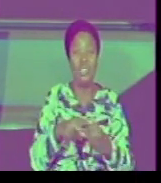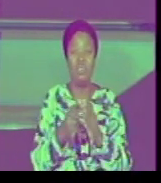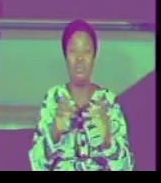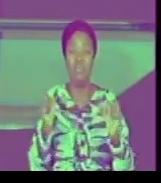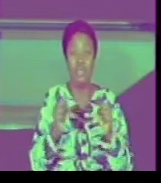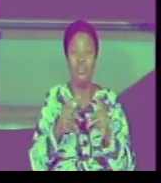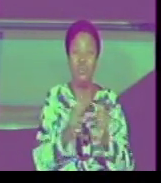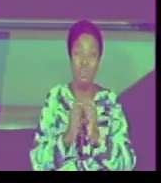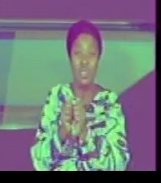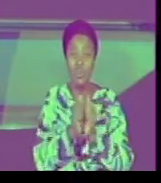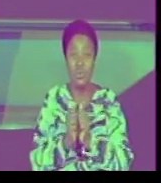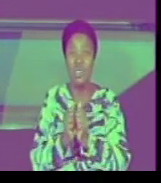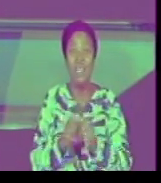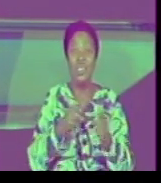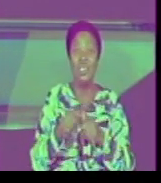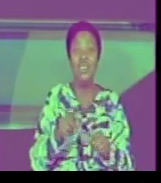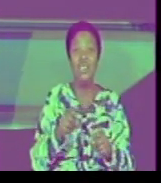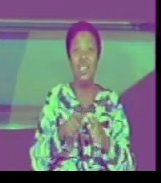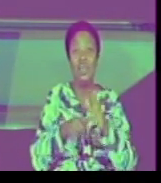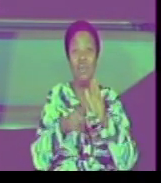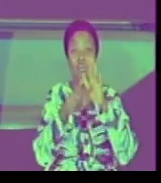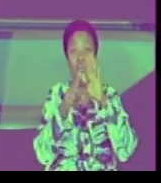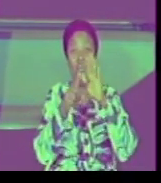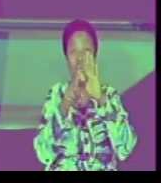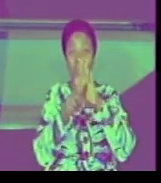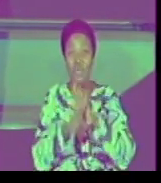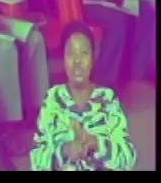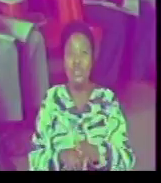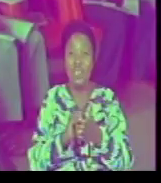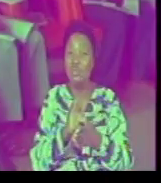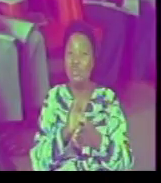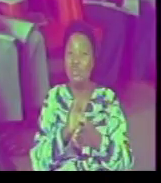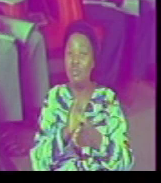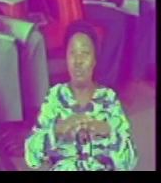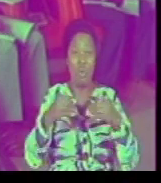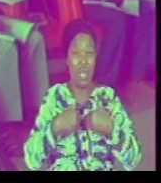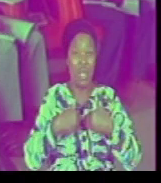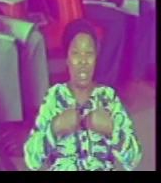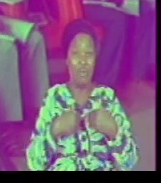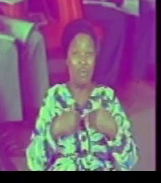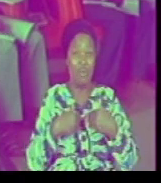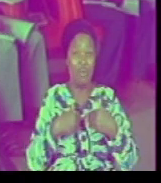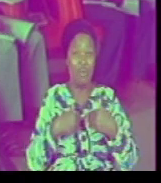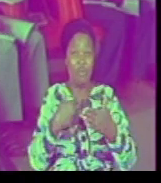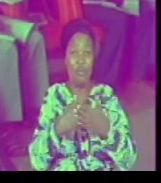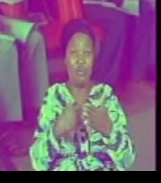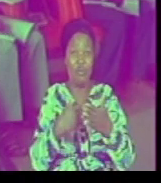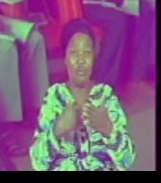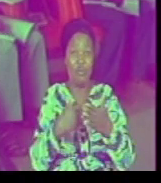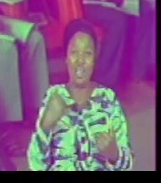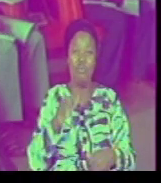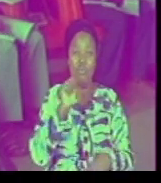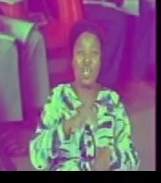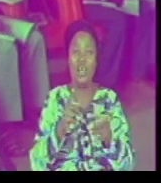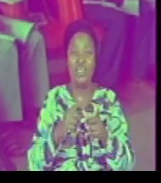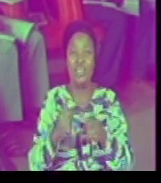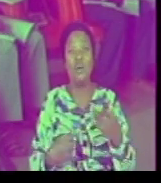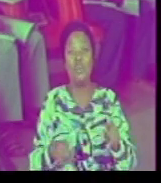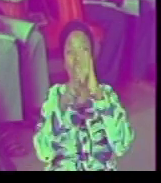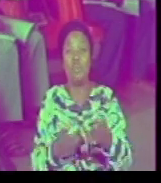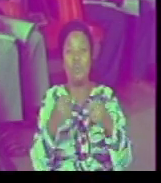hypertension you didn't have before will knock at the door, and the door is open, hypertension will enter in. Once